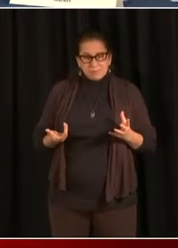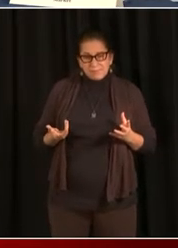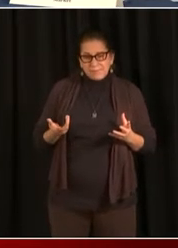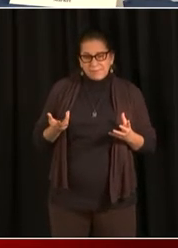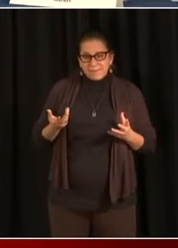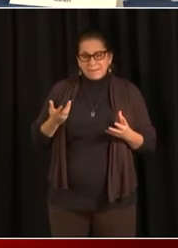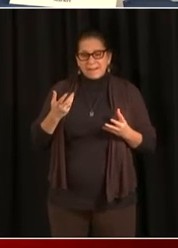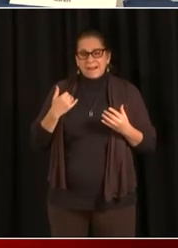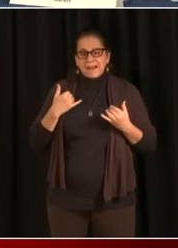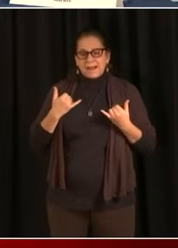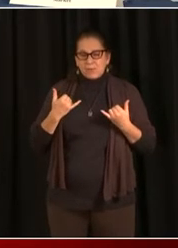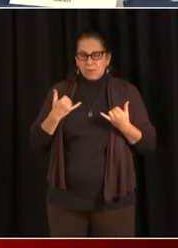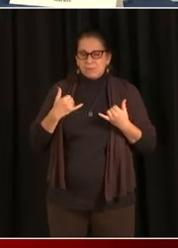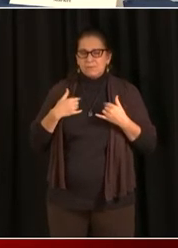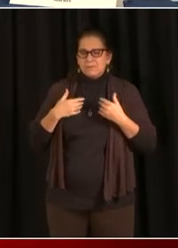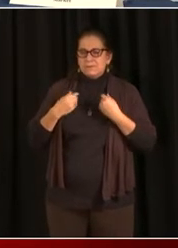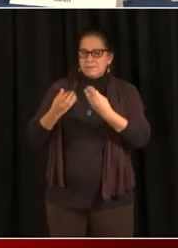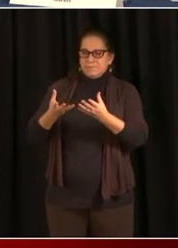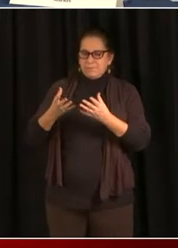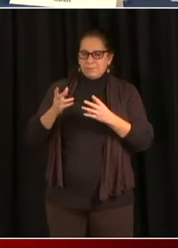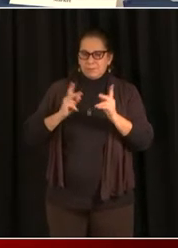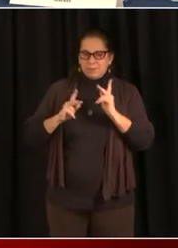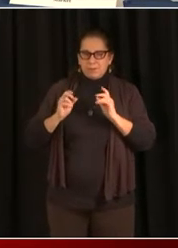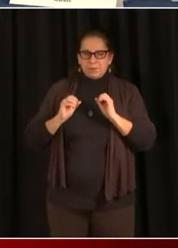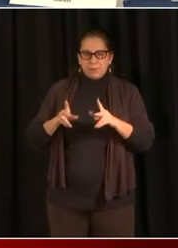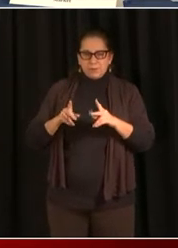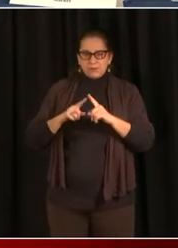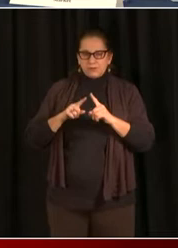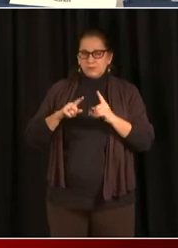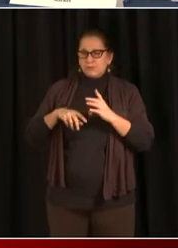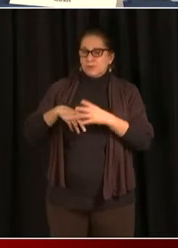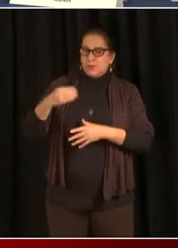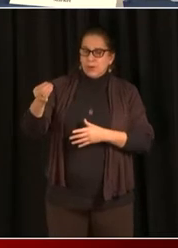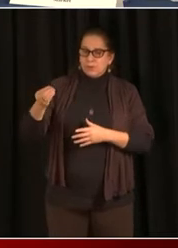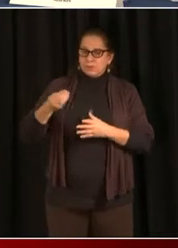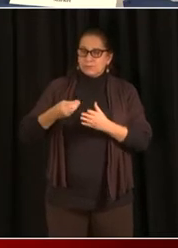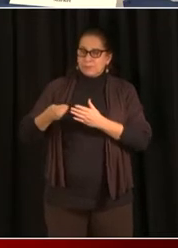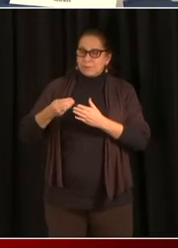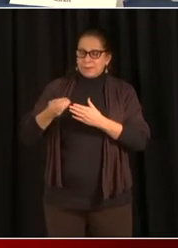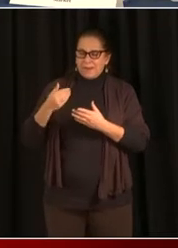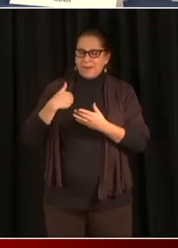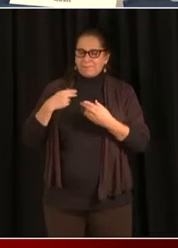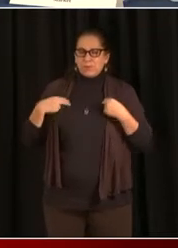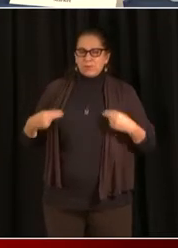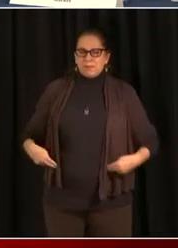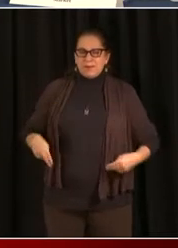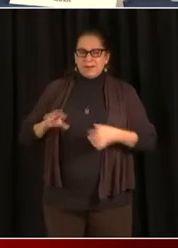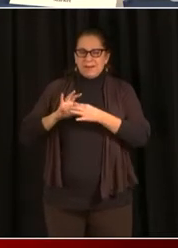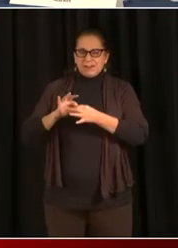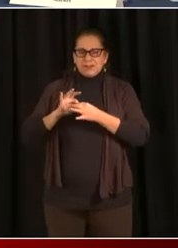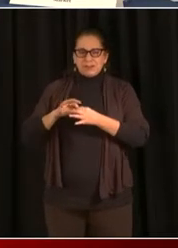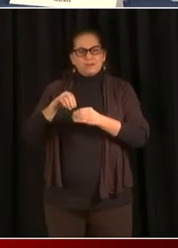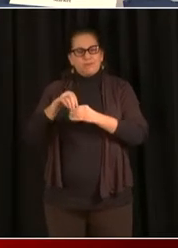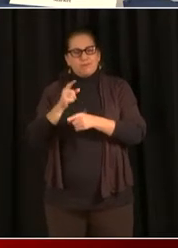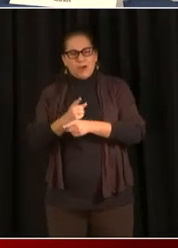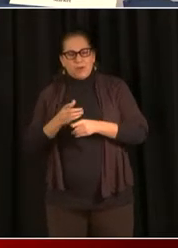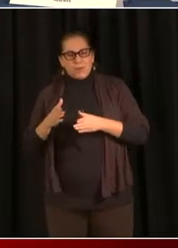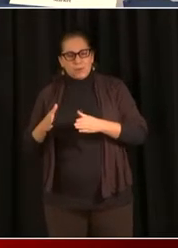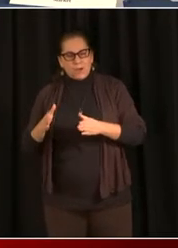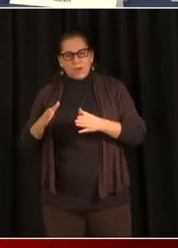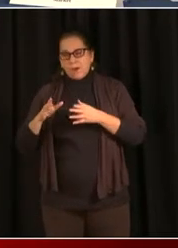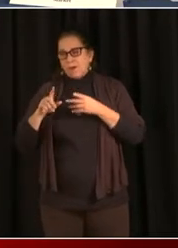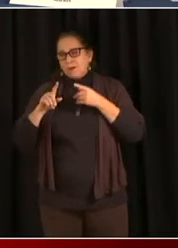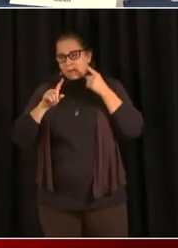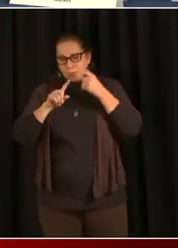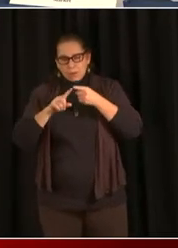needs. So thinking about the consumer, how do we make BOPUS and takeout, which is becoming more and more prevalent because of the nature